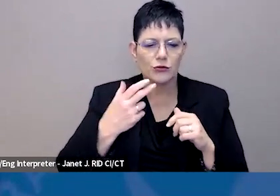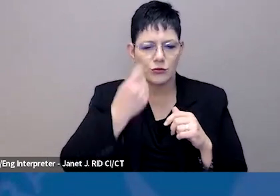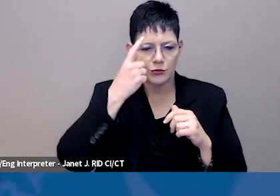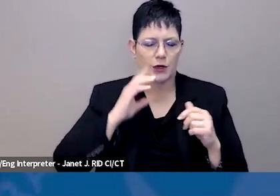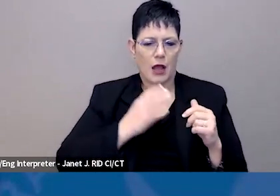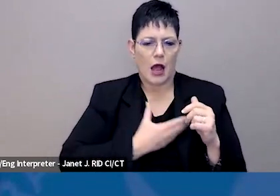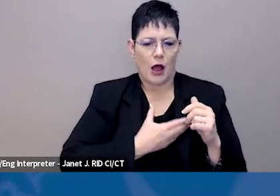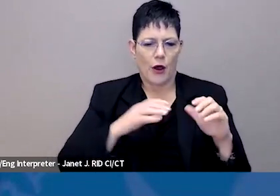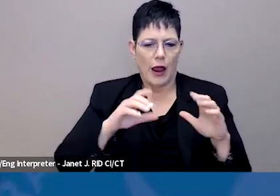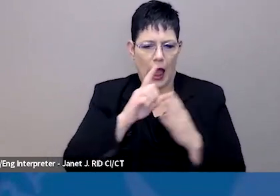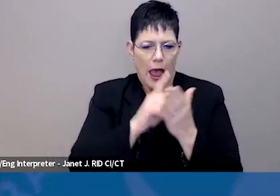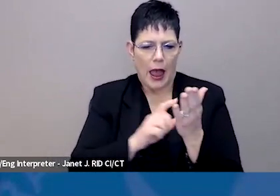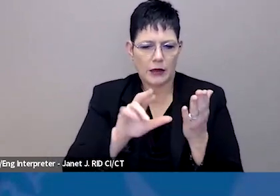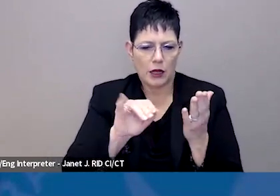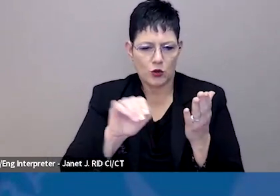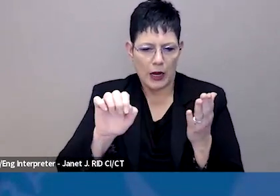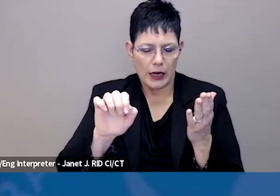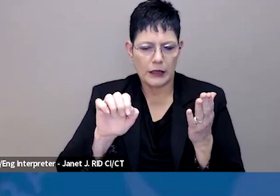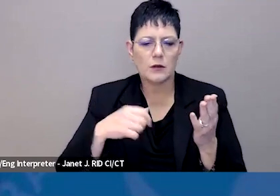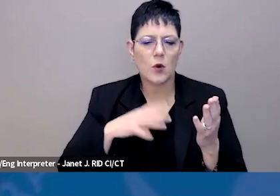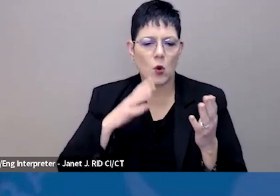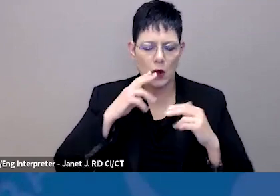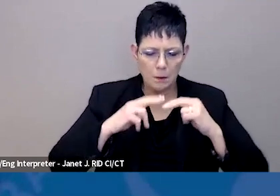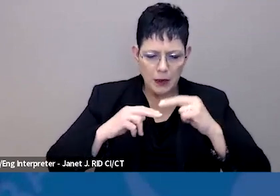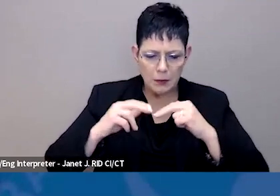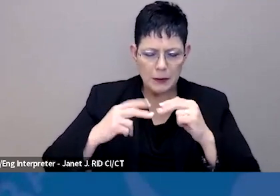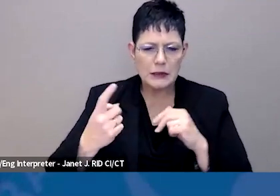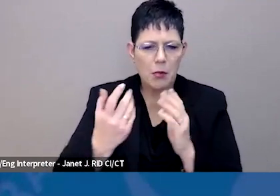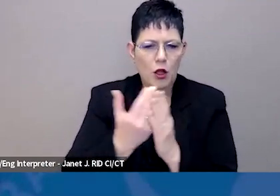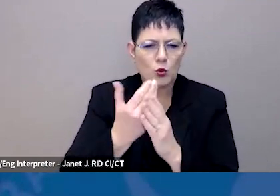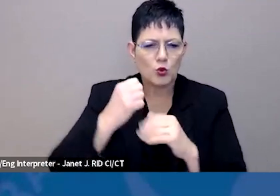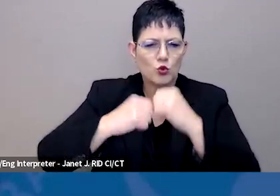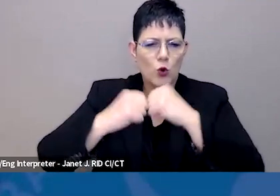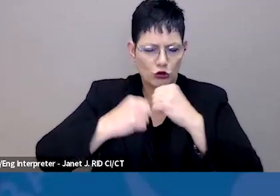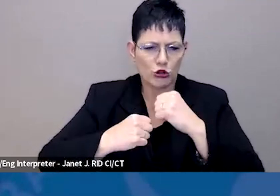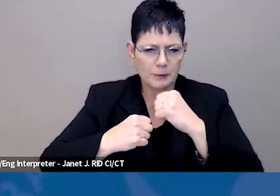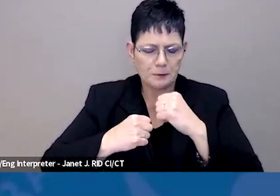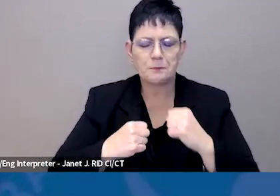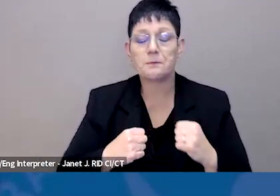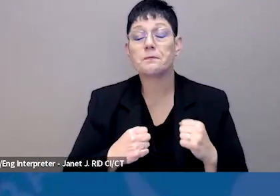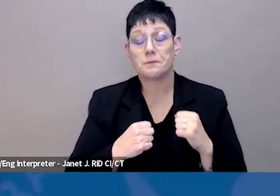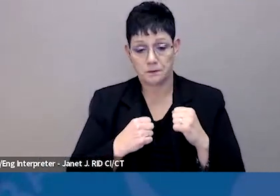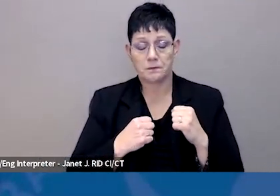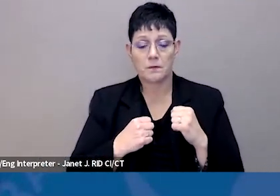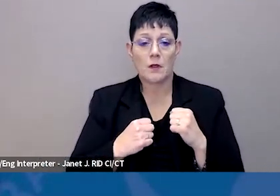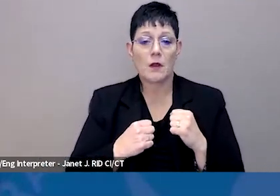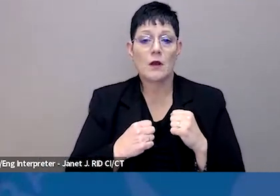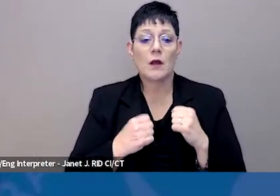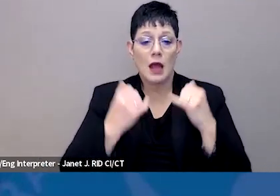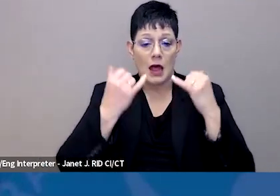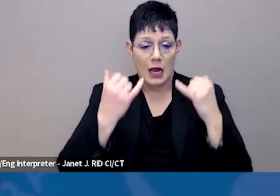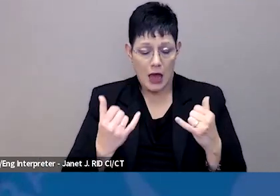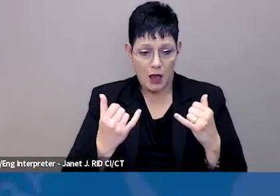colleagues and begin to formulate that into some kind of a structure. Now, as we head into a transition